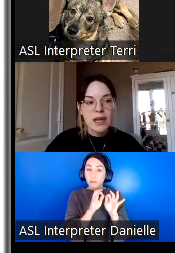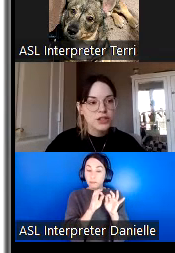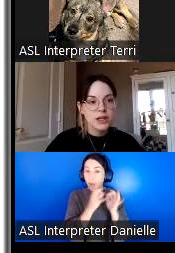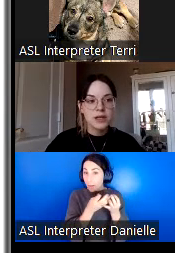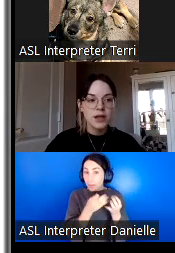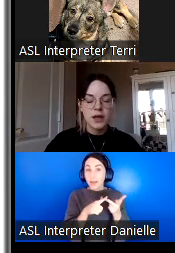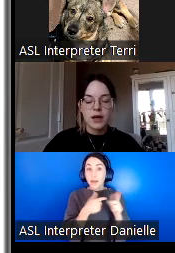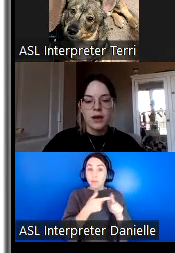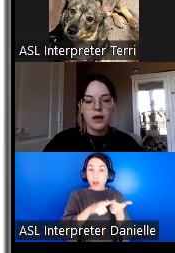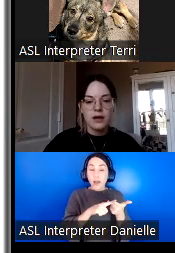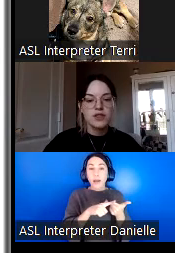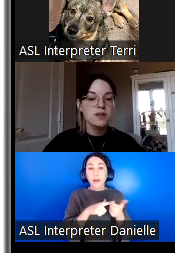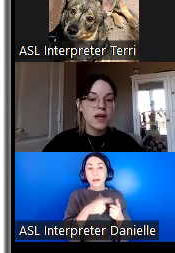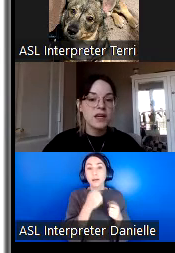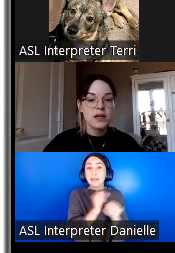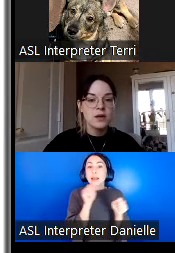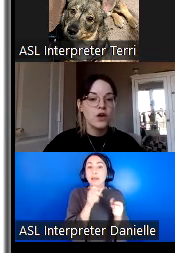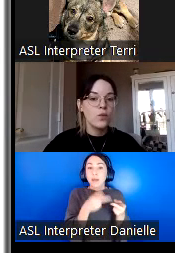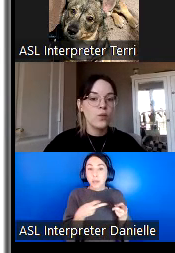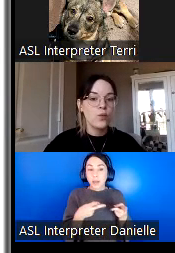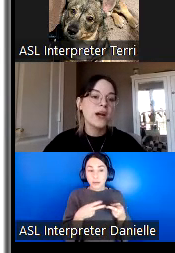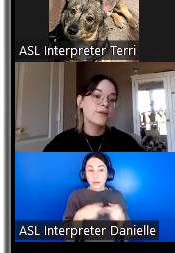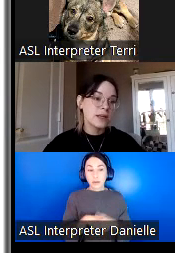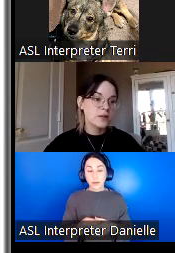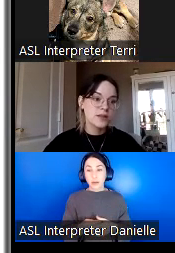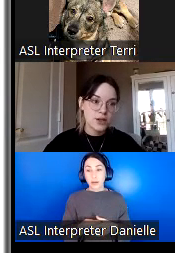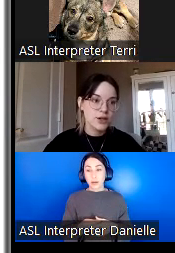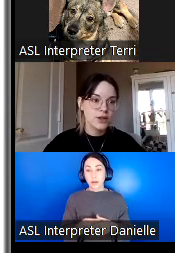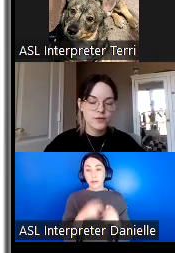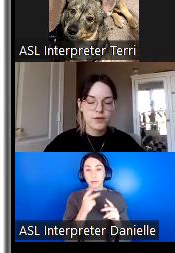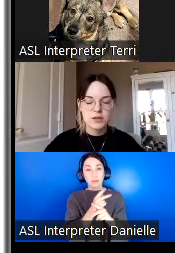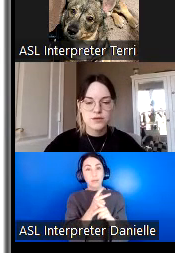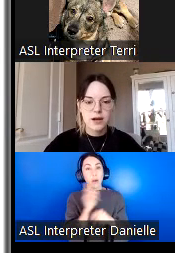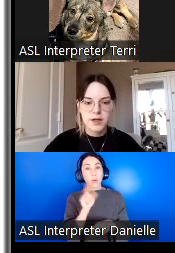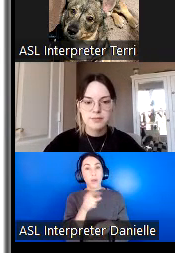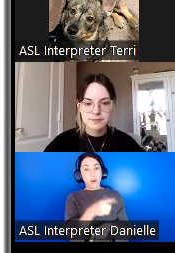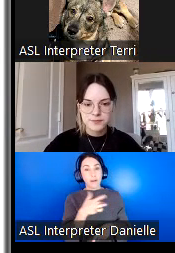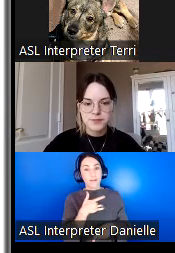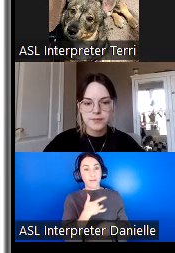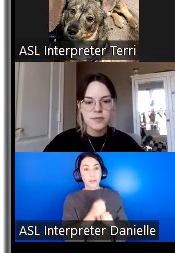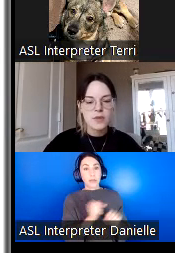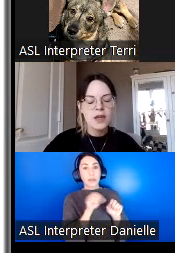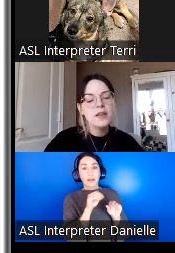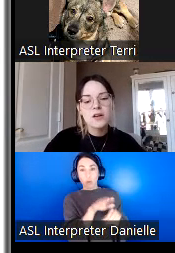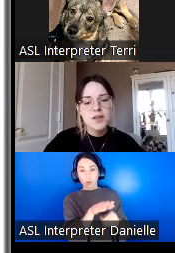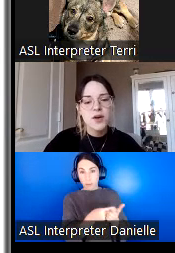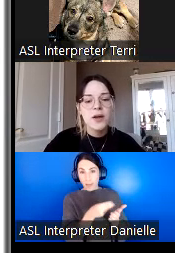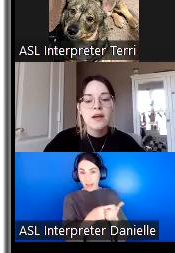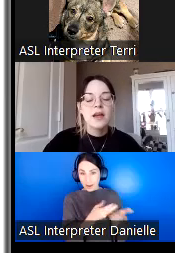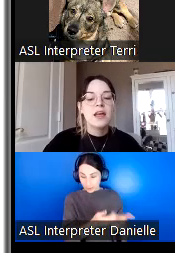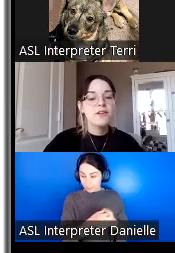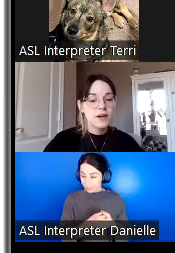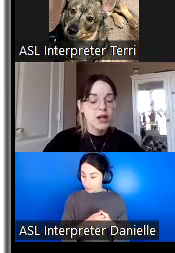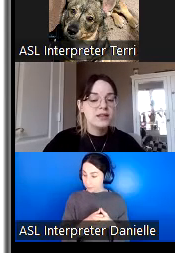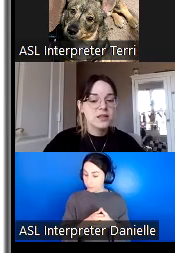secure location, just finding, where feels secure for the survivor. And then